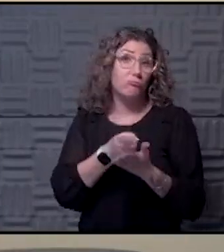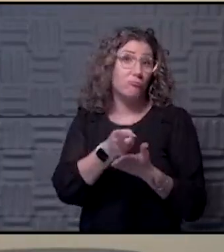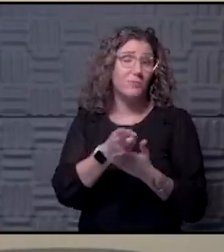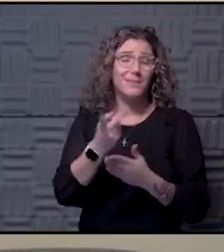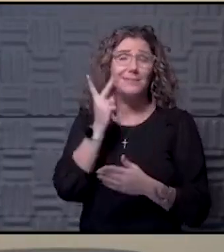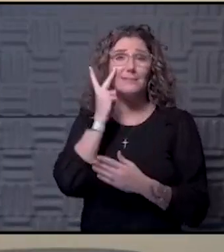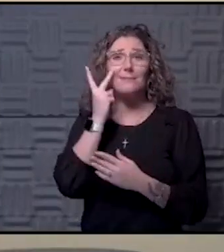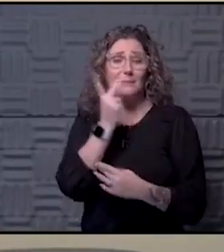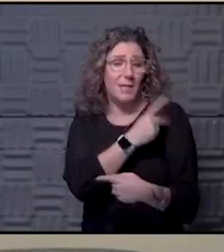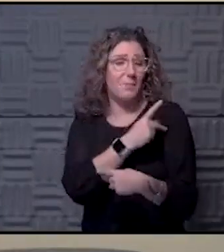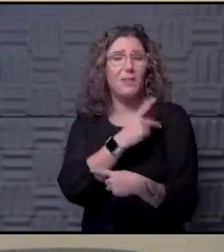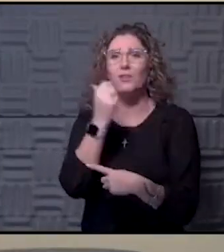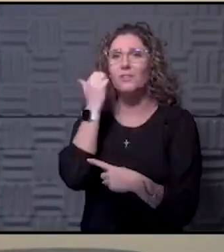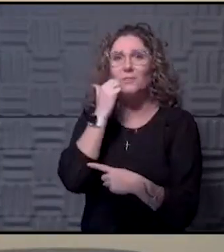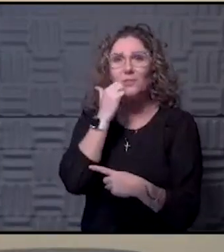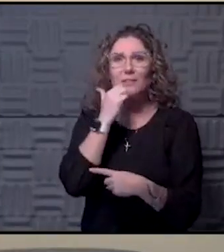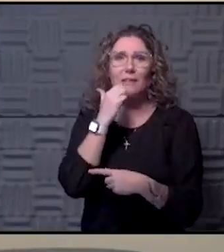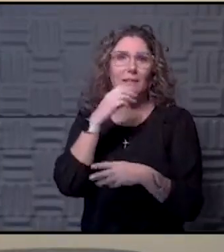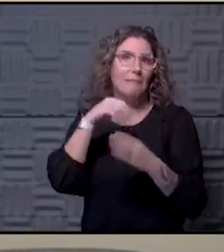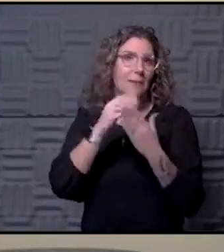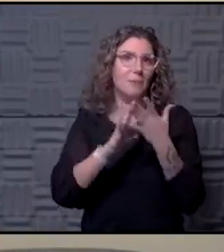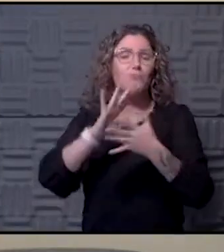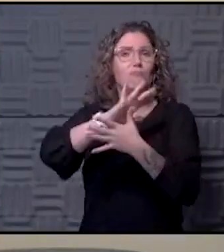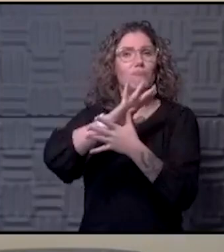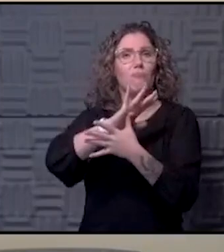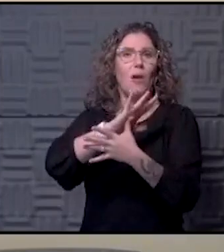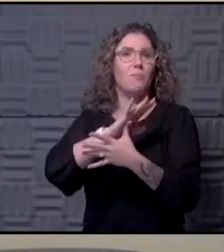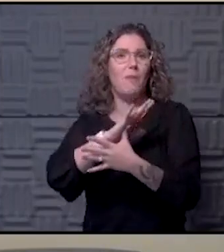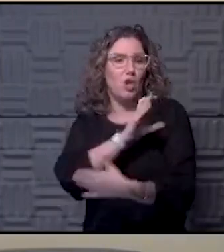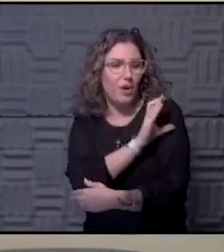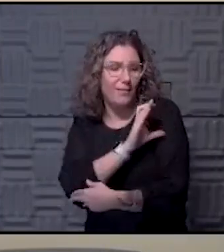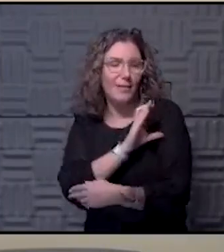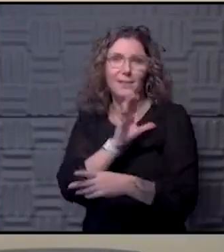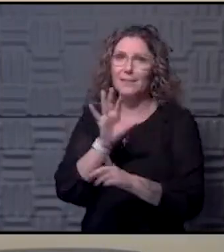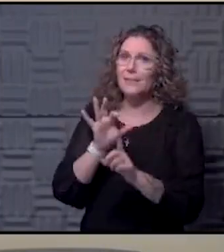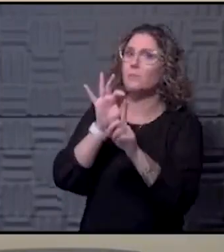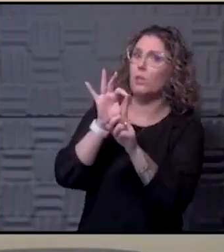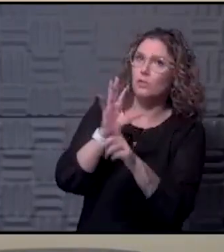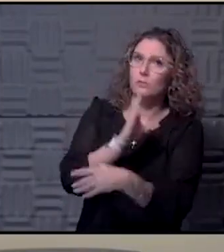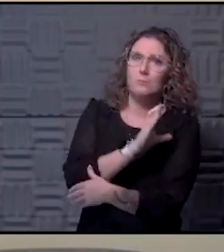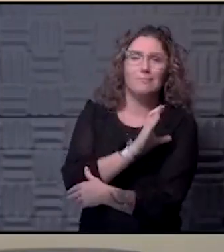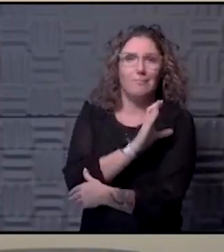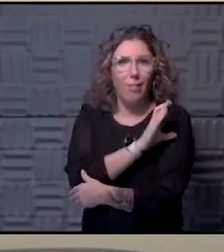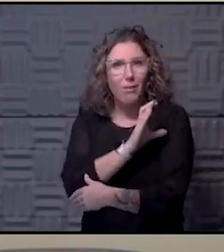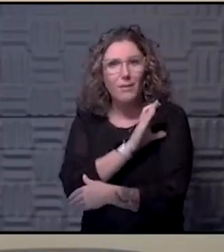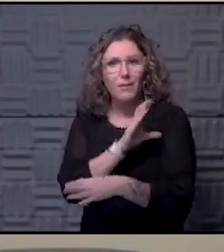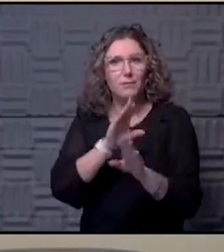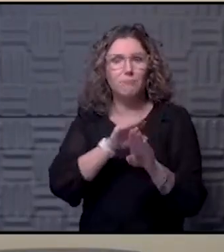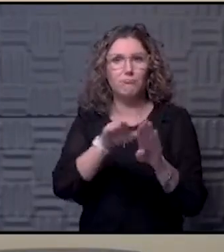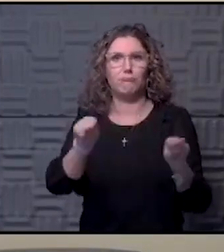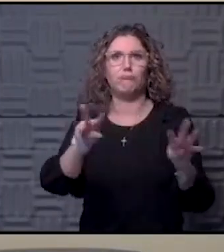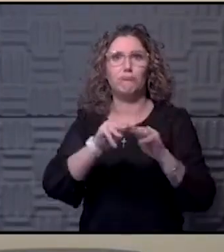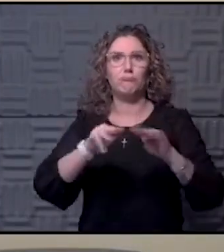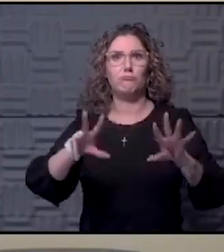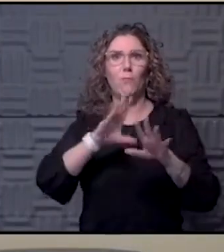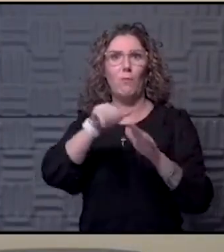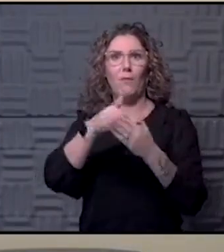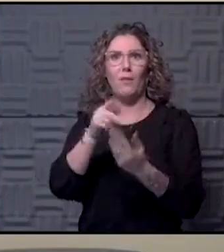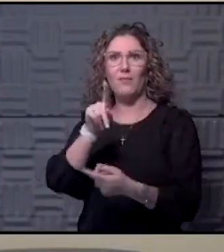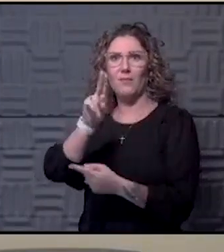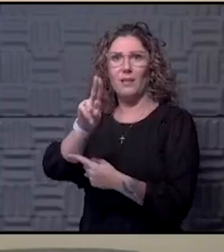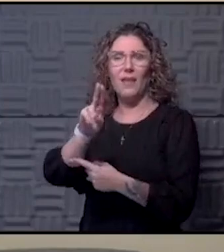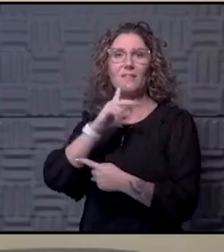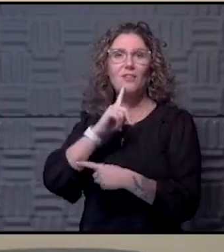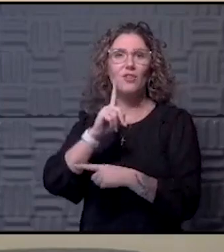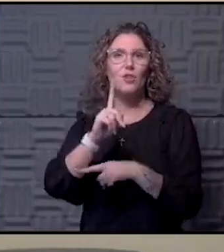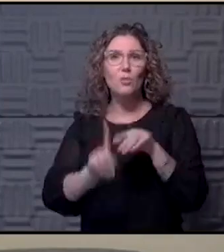single day in our primary care clinics as well as our specialty clinics across KU who are coming to us with long-term